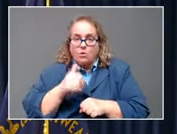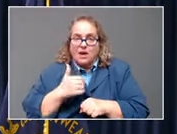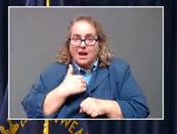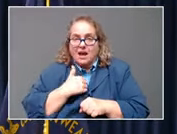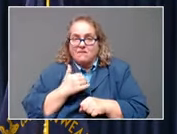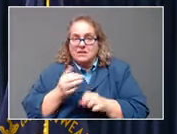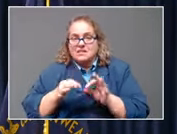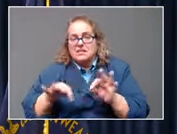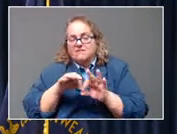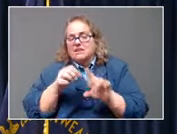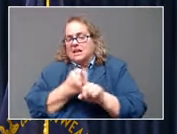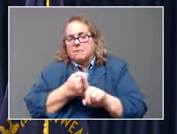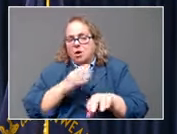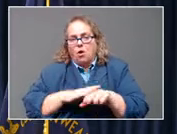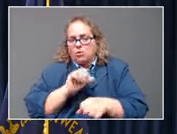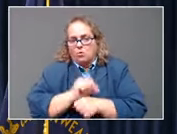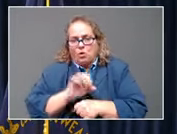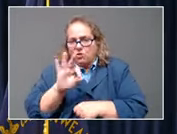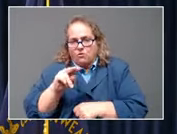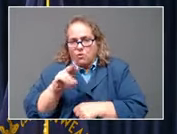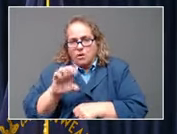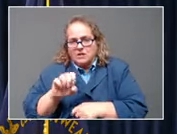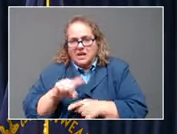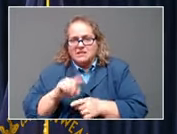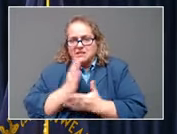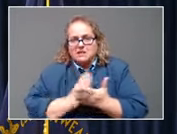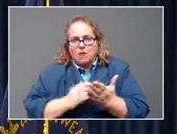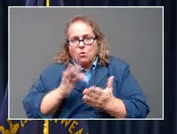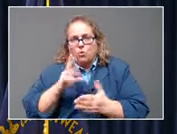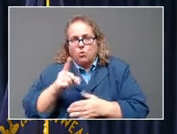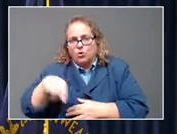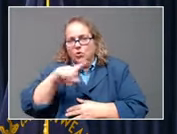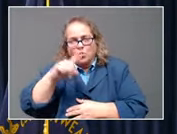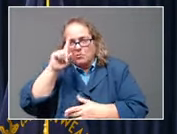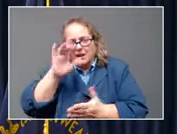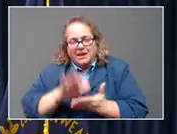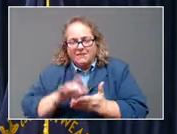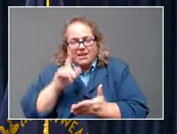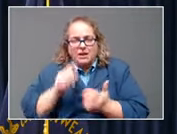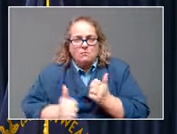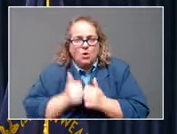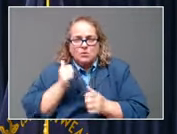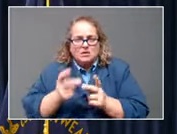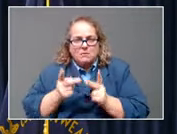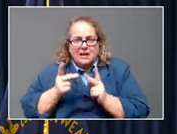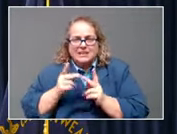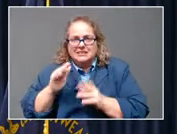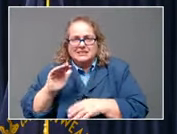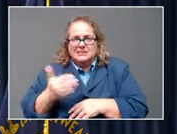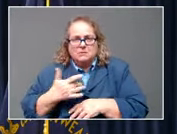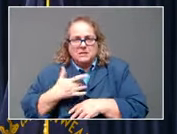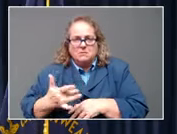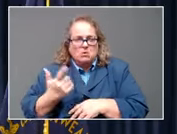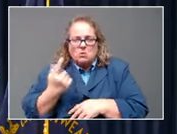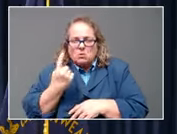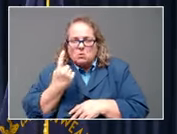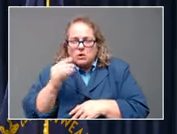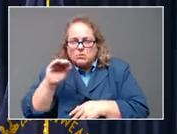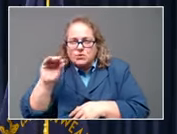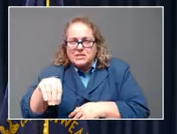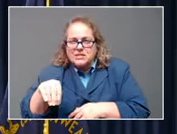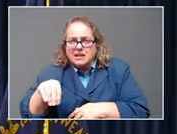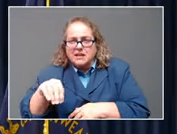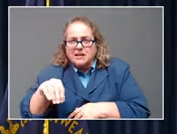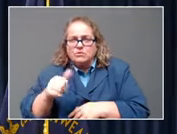on the workforce as some would like you to believe. It seems like most facilities end up hitting about 1%, maybe a little bit more